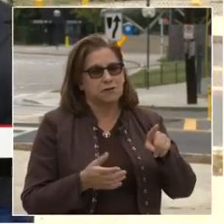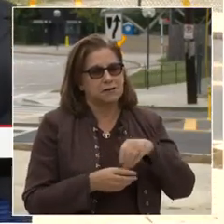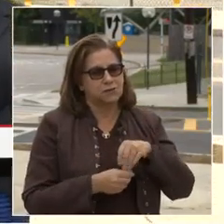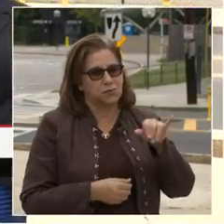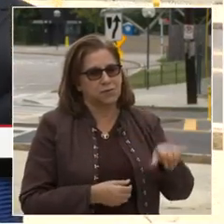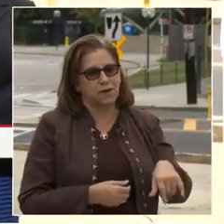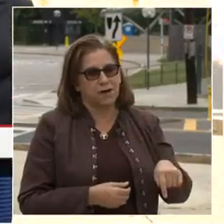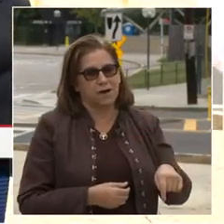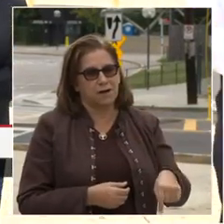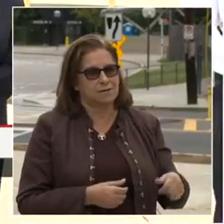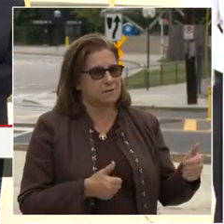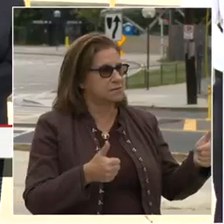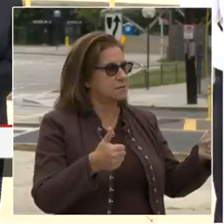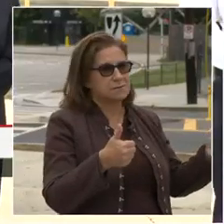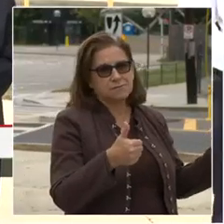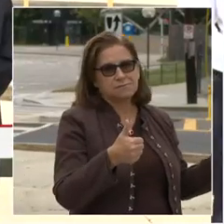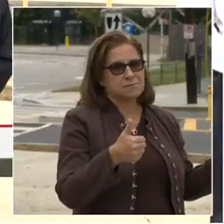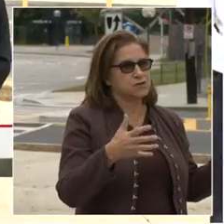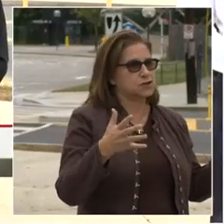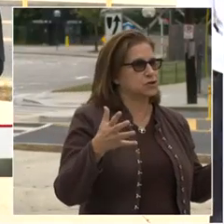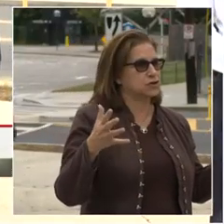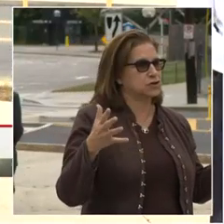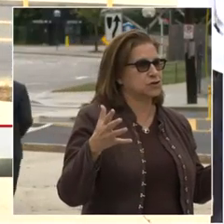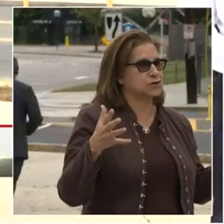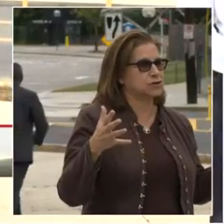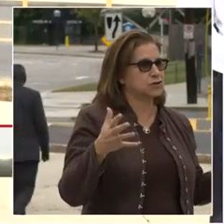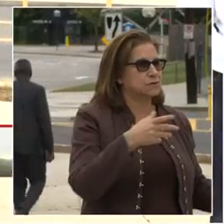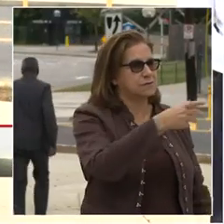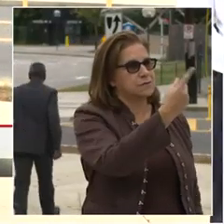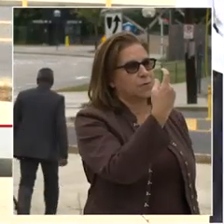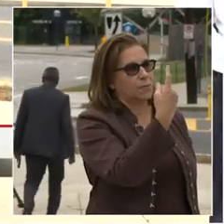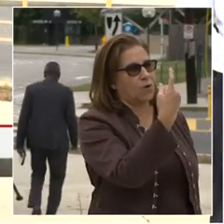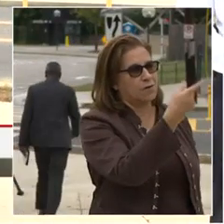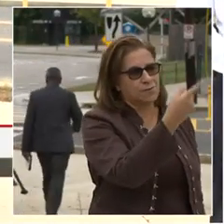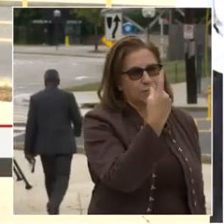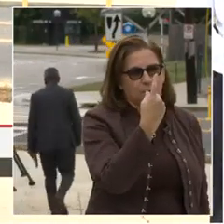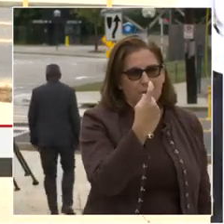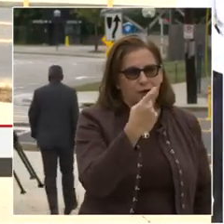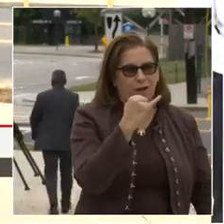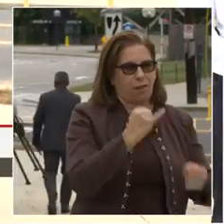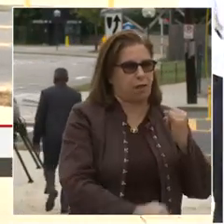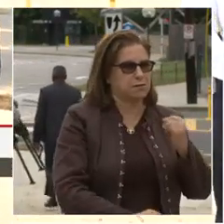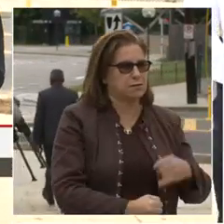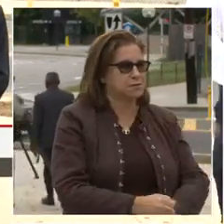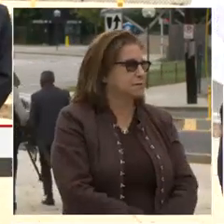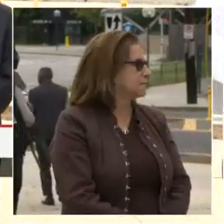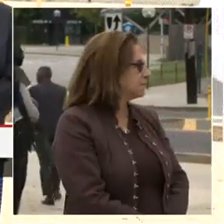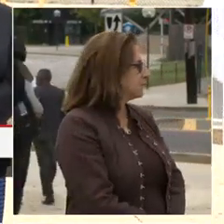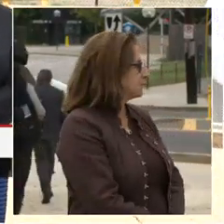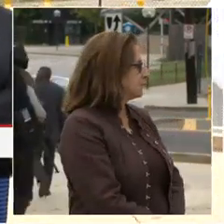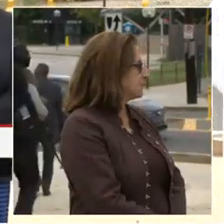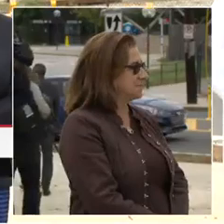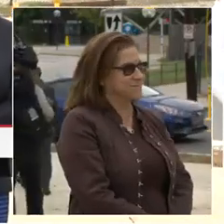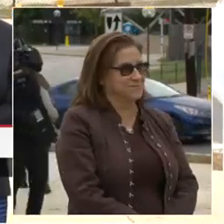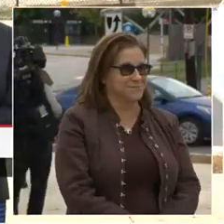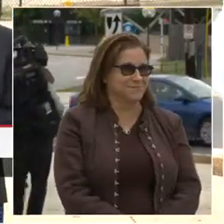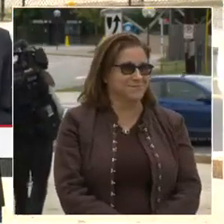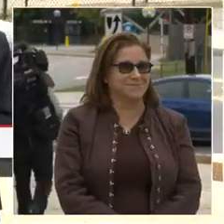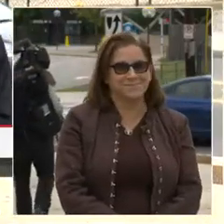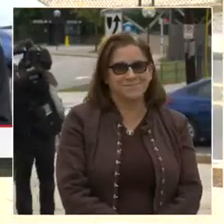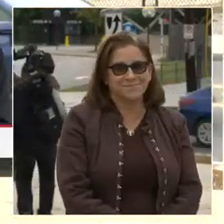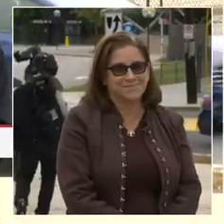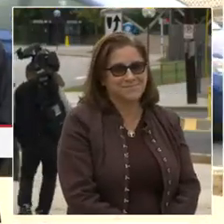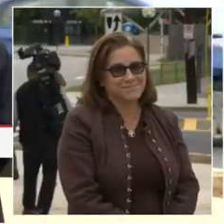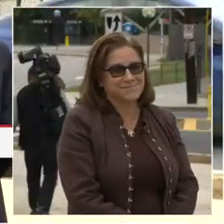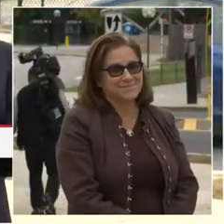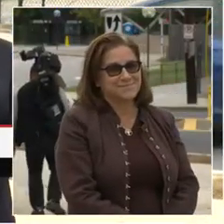you. Okay, last question. Oh, thank you. How you doing? See, Antoine? you know what this suggests to me, Commissioner? Yes.